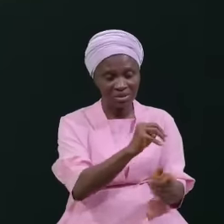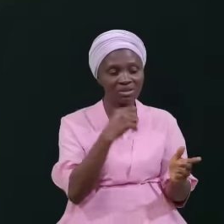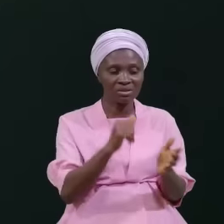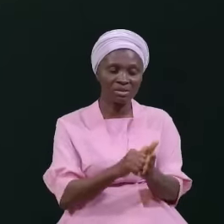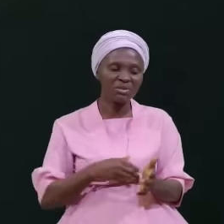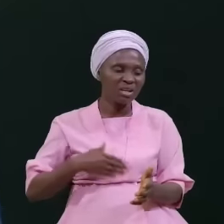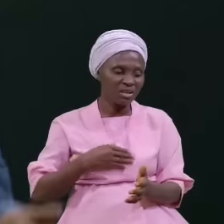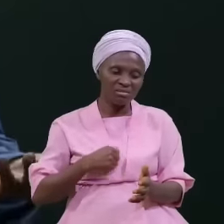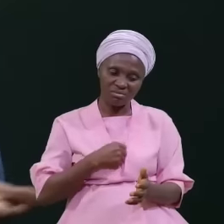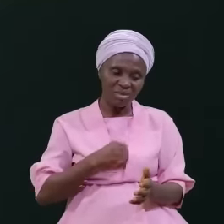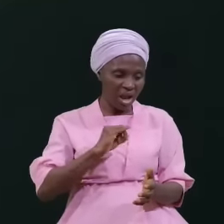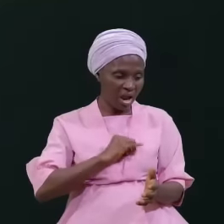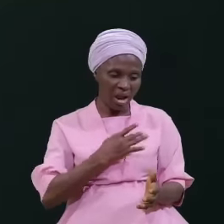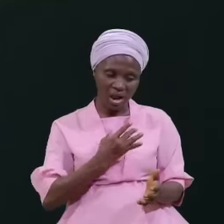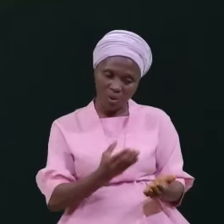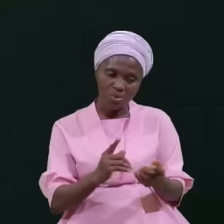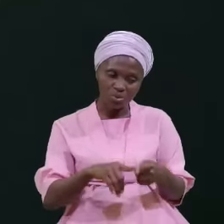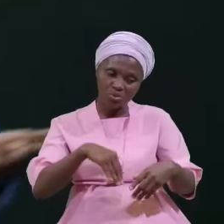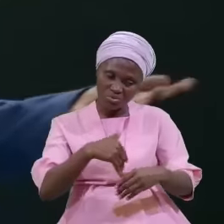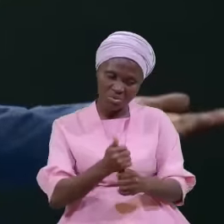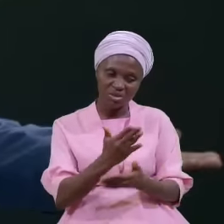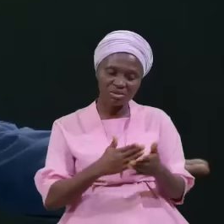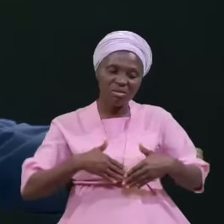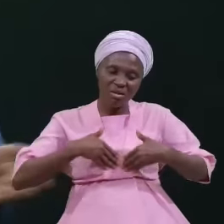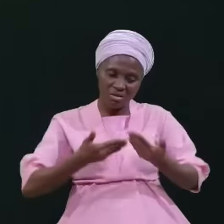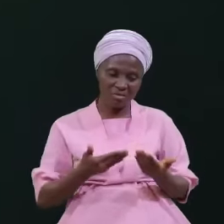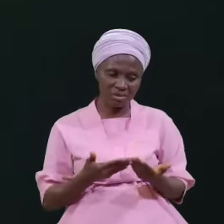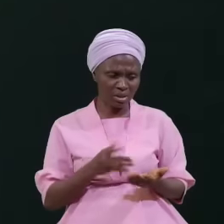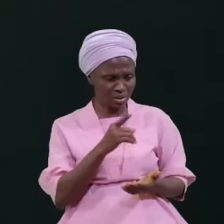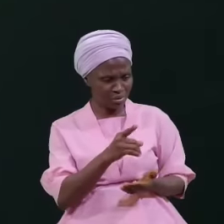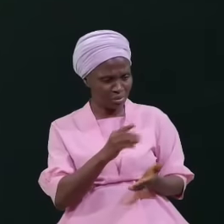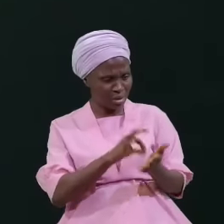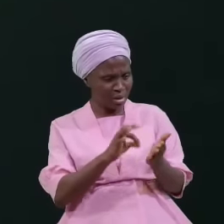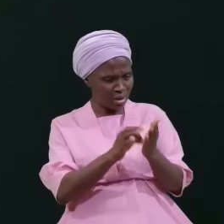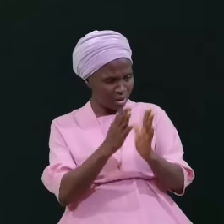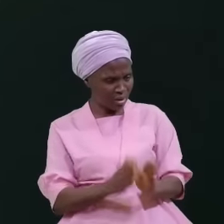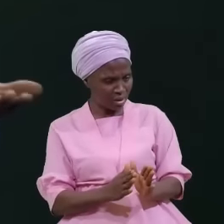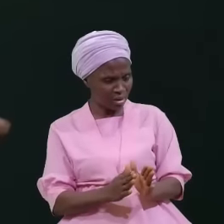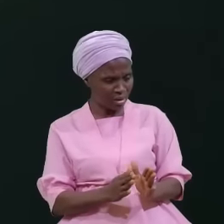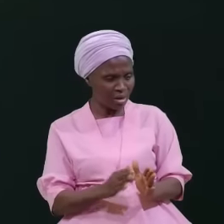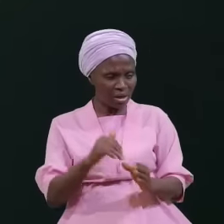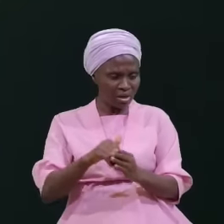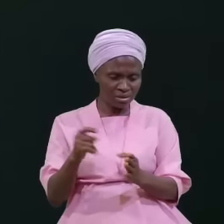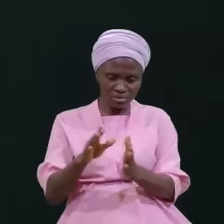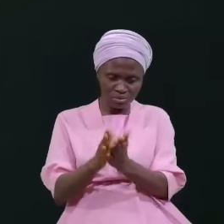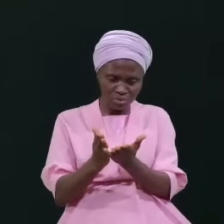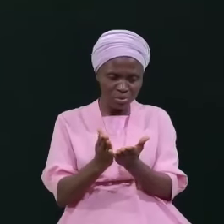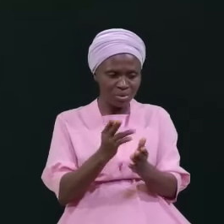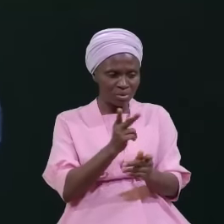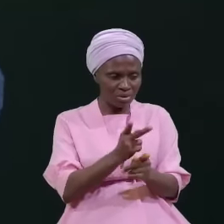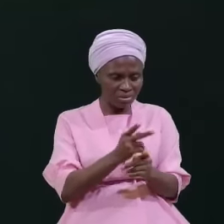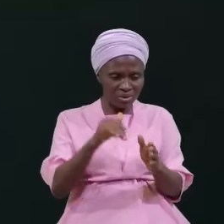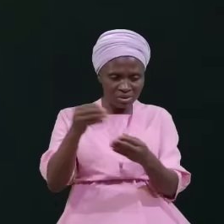say, confession, your accountant, confession, your bookkeeper, confession, you're a clerk, you're an office worker.